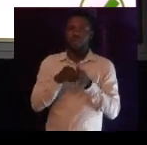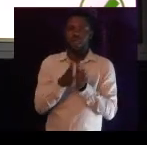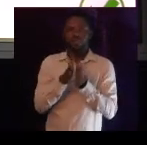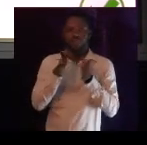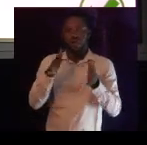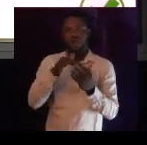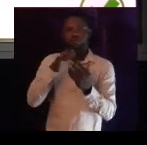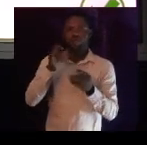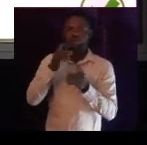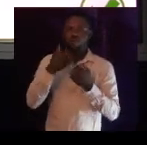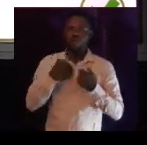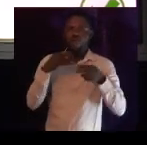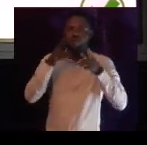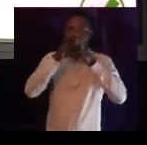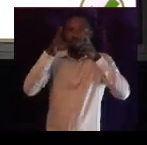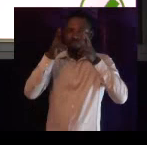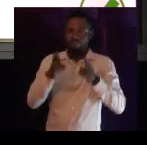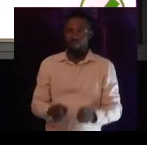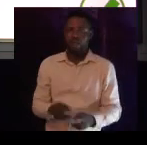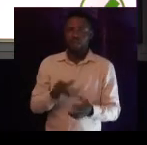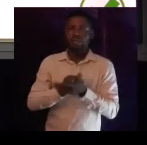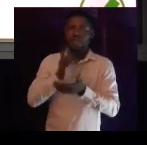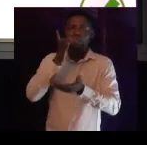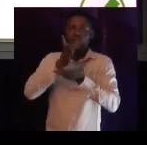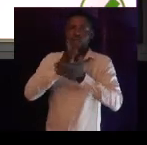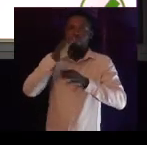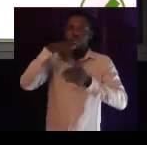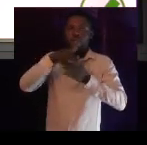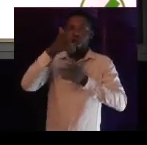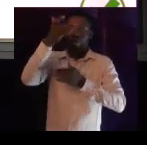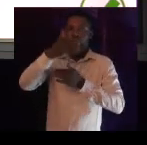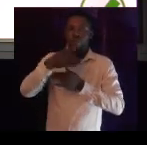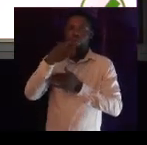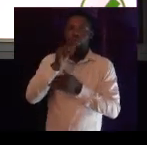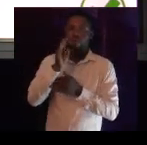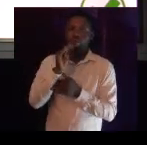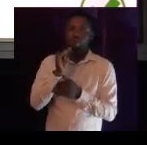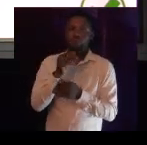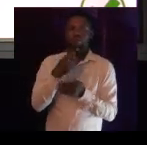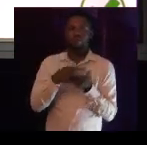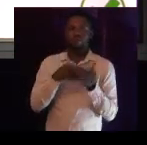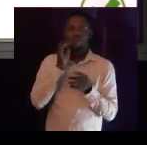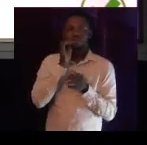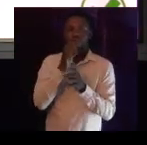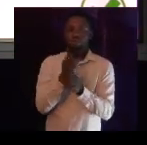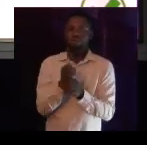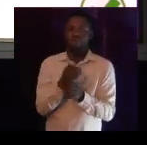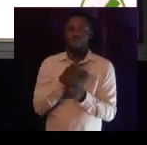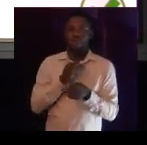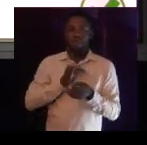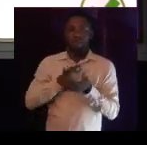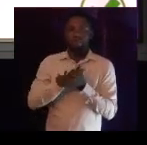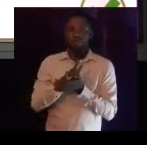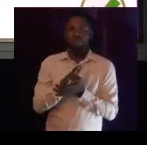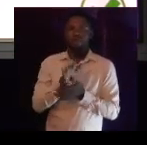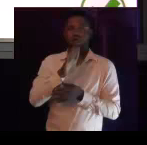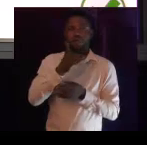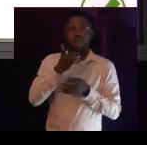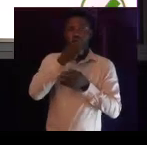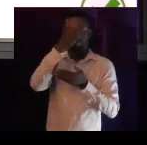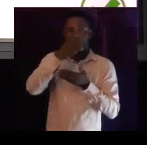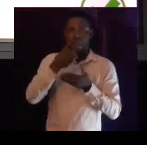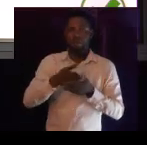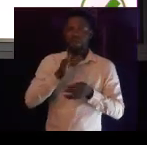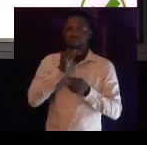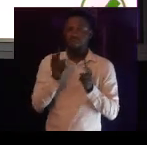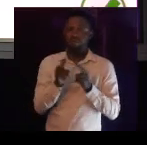general studies, you have a rectangle that stops in front of 14 because Darasimi scored 14. Now, I believe that